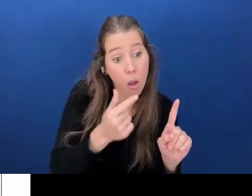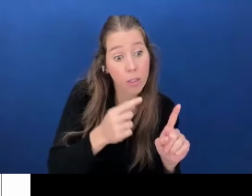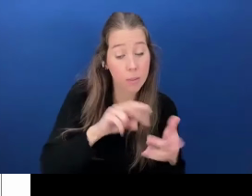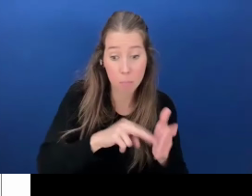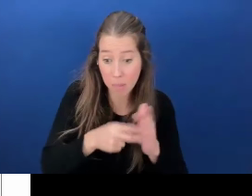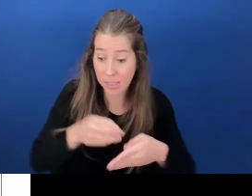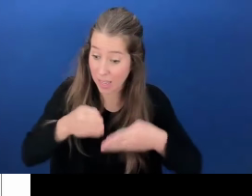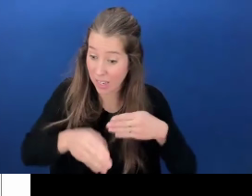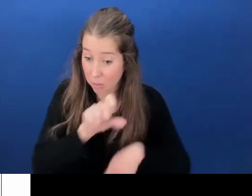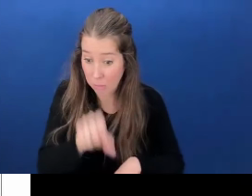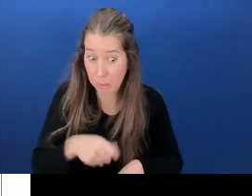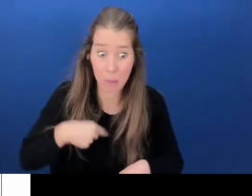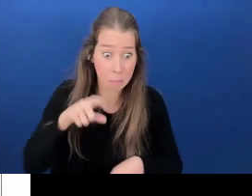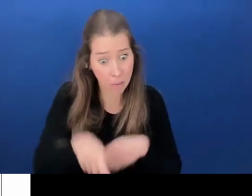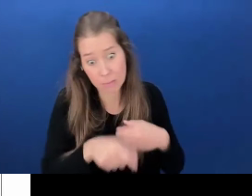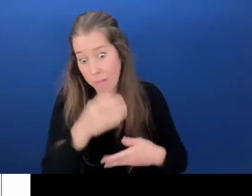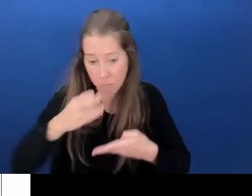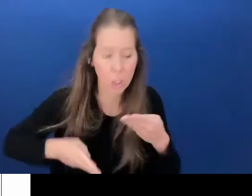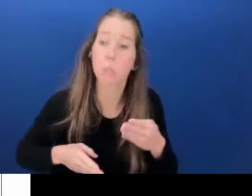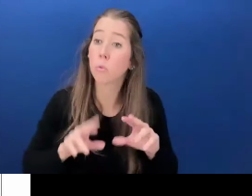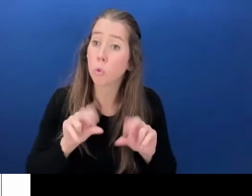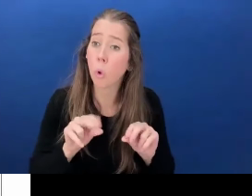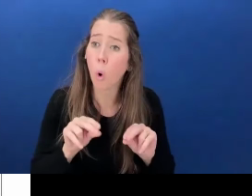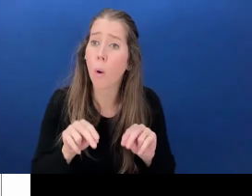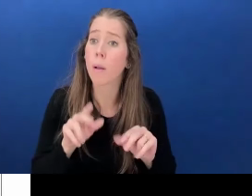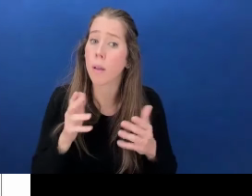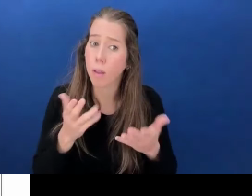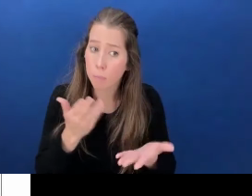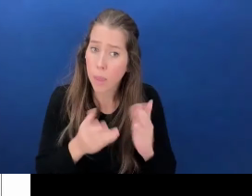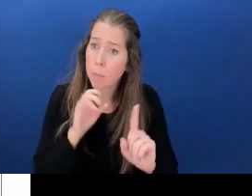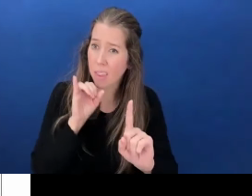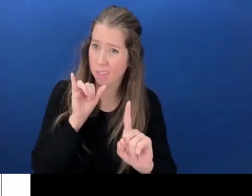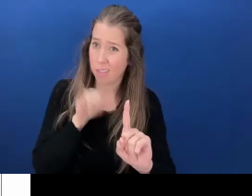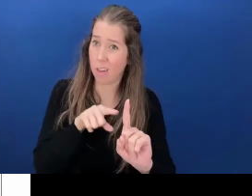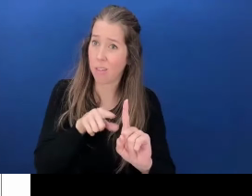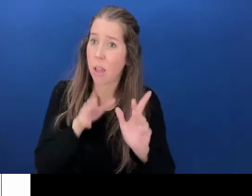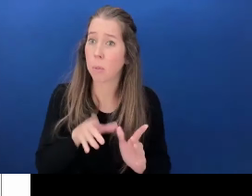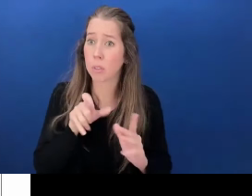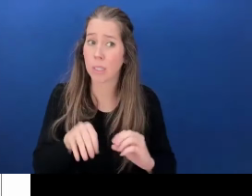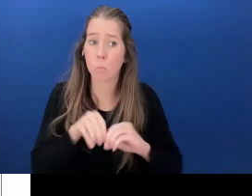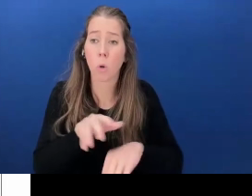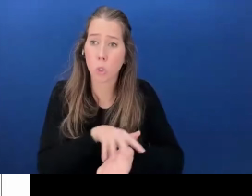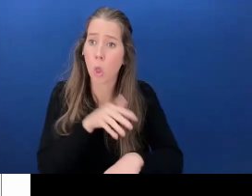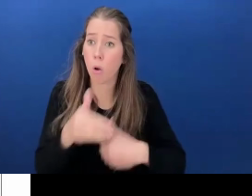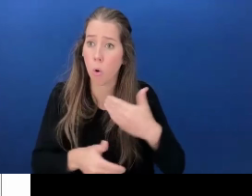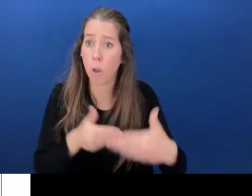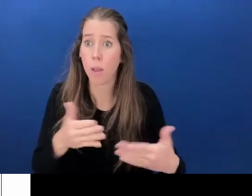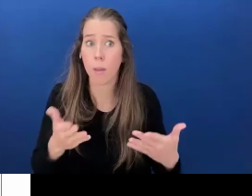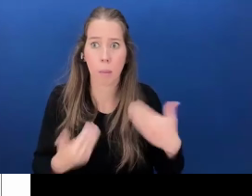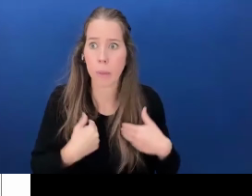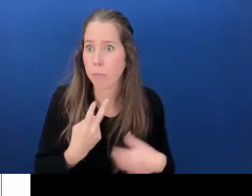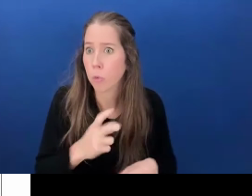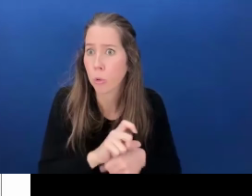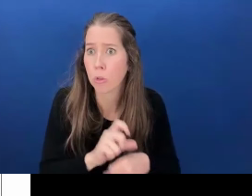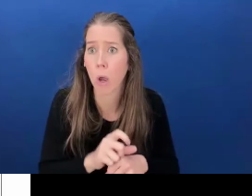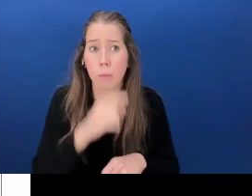end of the semester. No, maybe they have to go a little bit slower. They're managing, 2 jobs and kids and sports and all this, and they